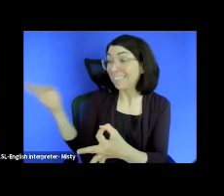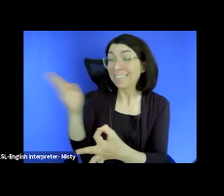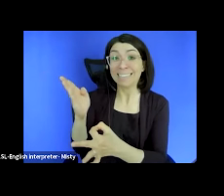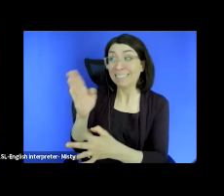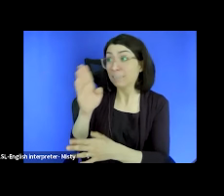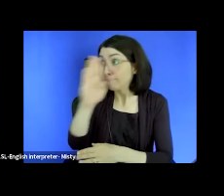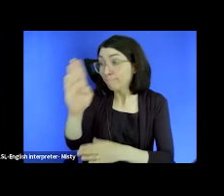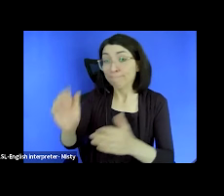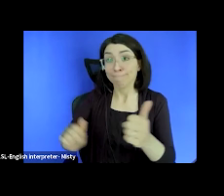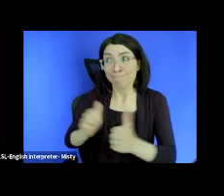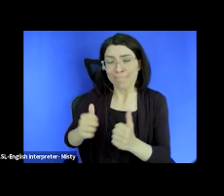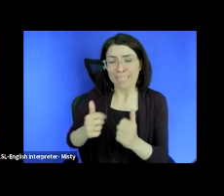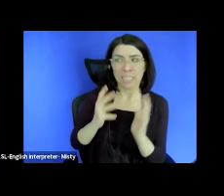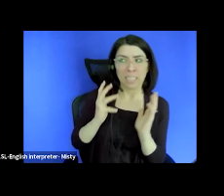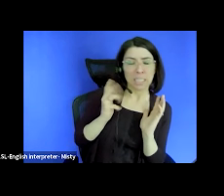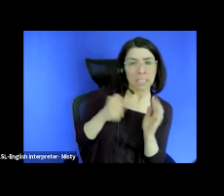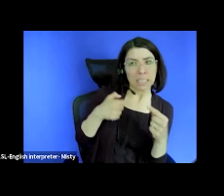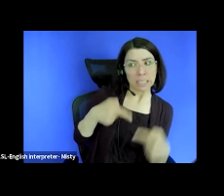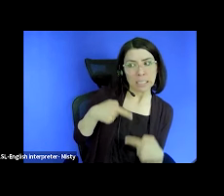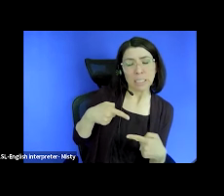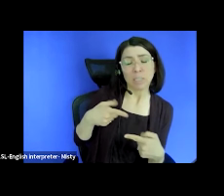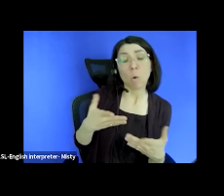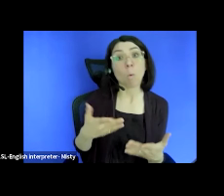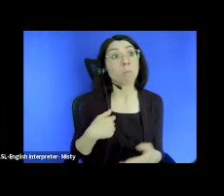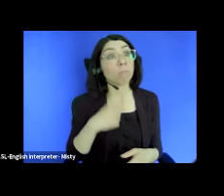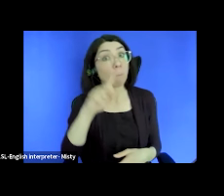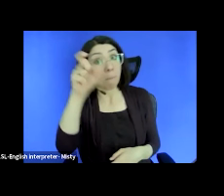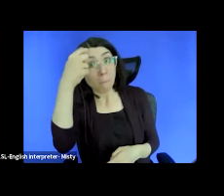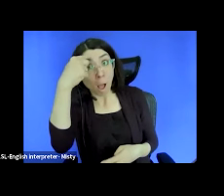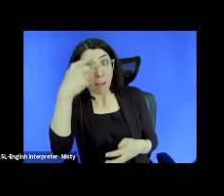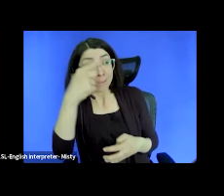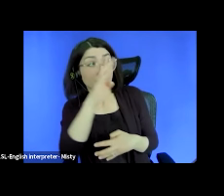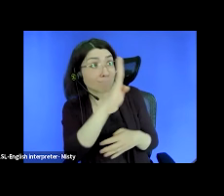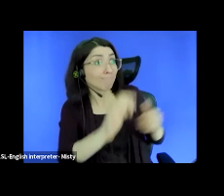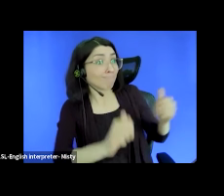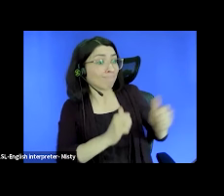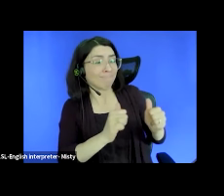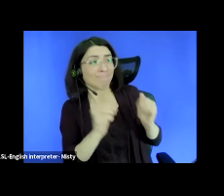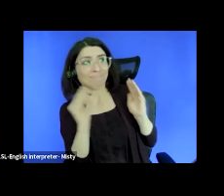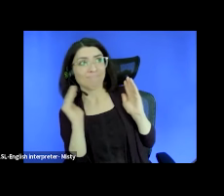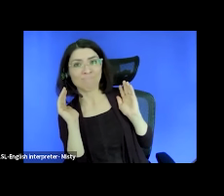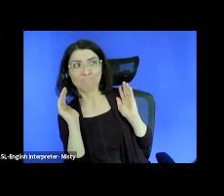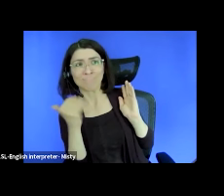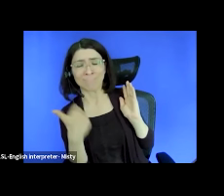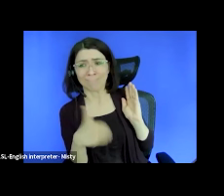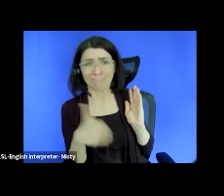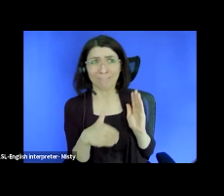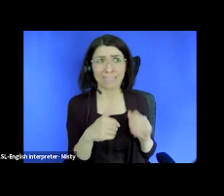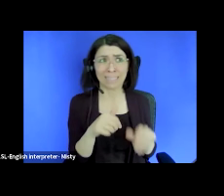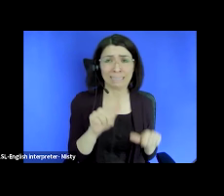your dynamic with your employer might be really challenging, and I will say it's not a bad thing to be assertive with